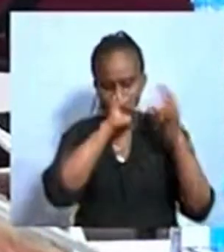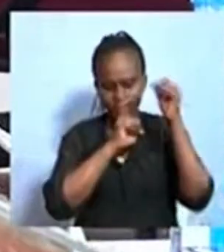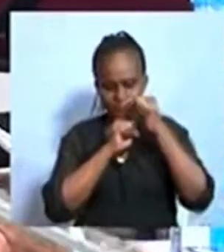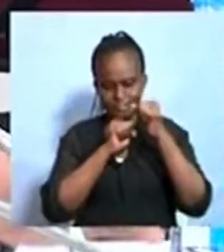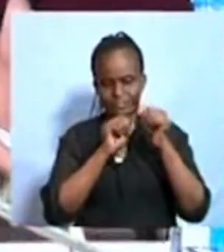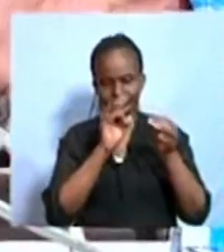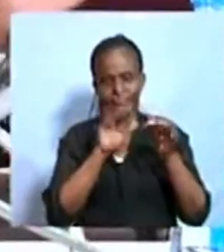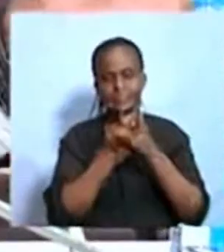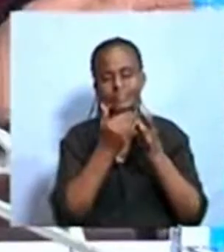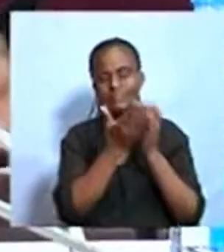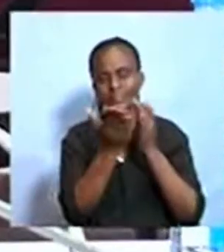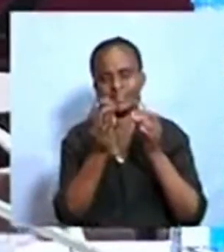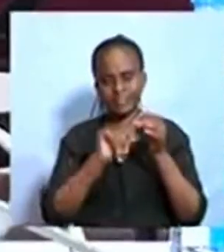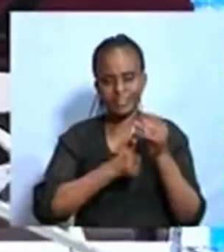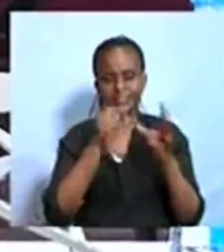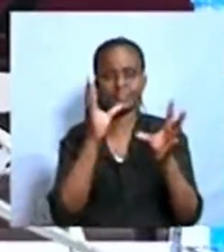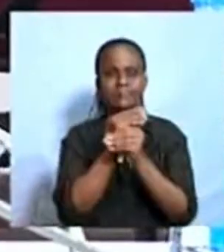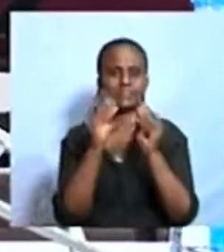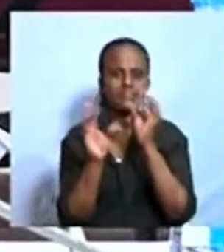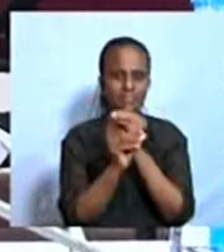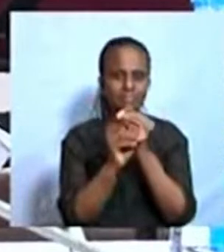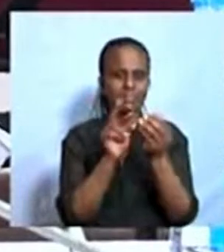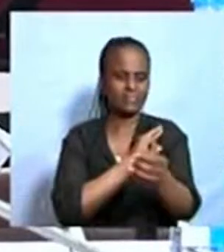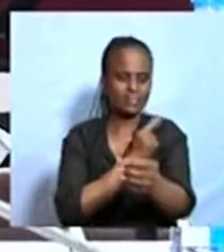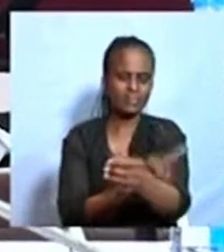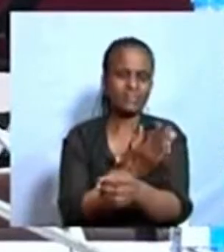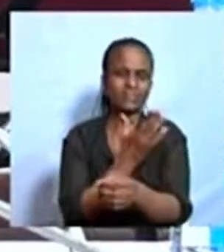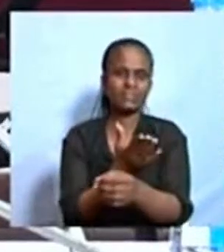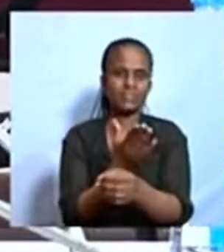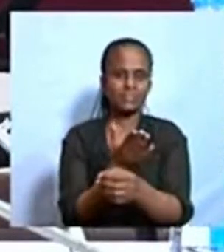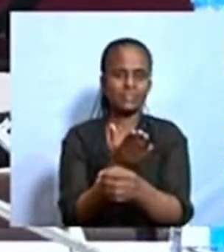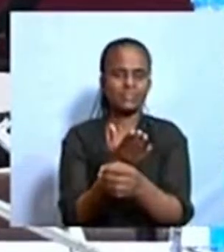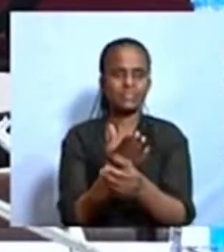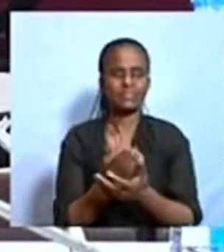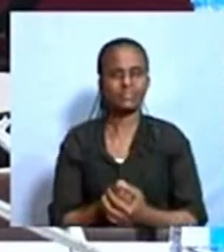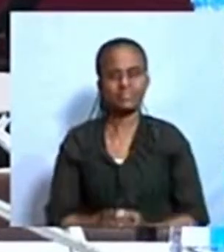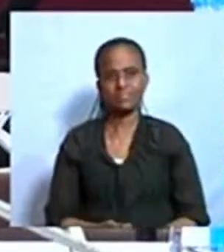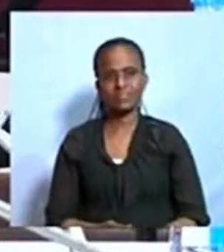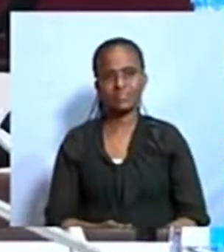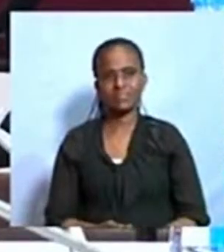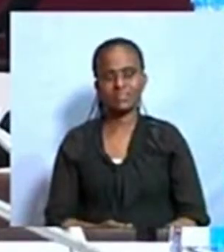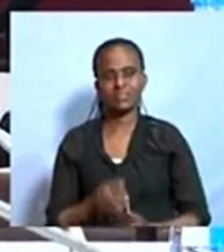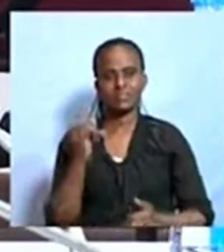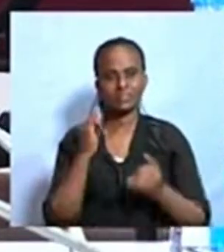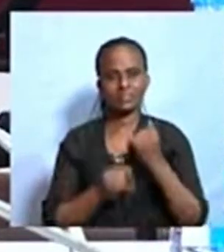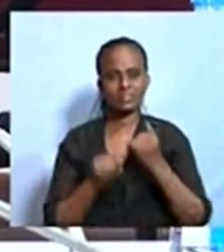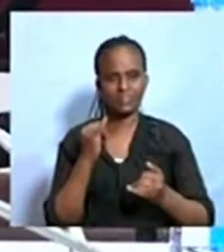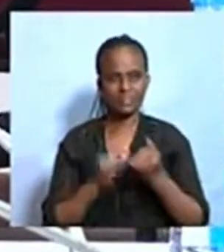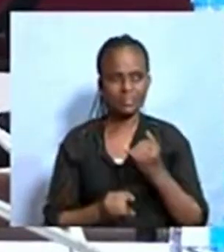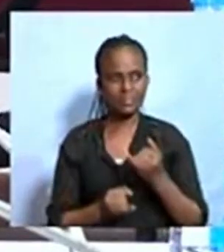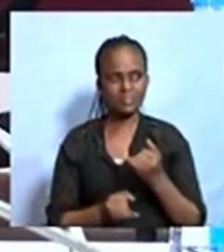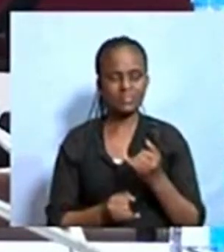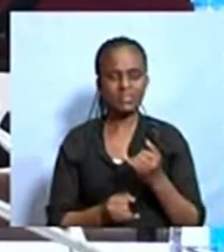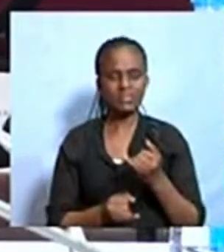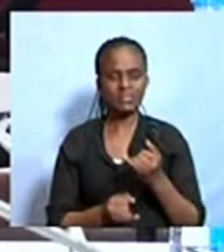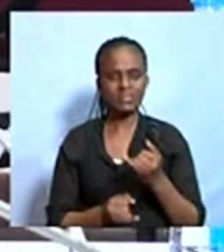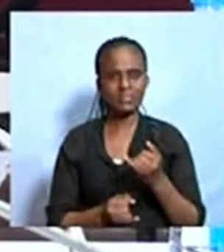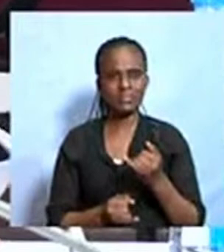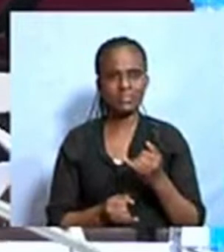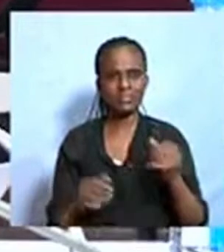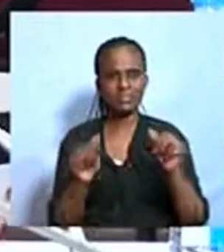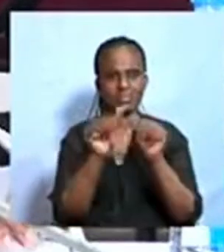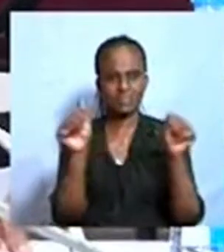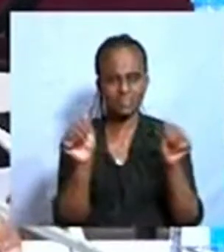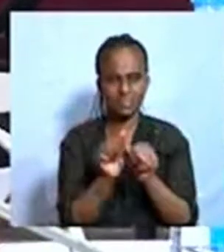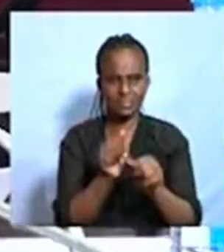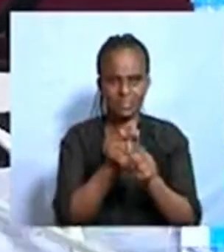this is how then we misdirect resources. Then there was the last one on the areas,